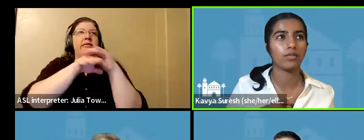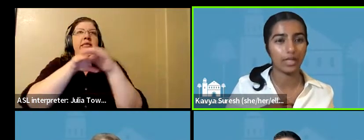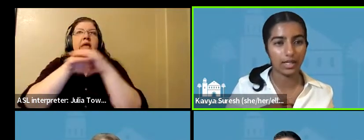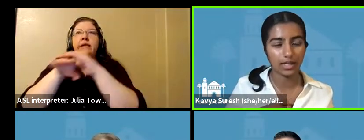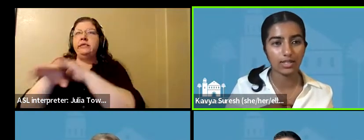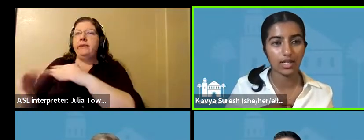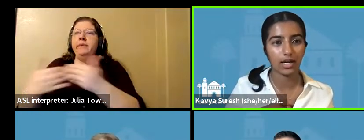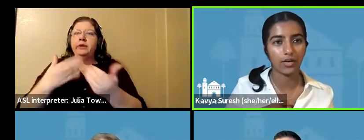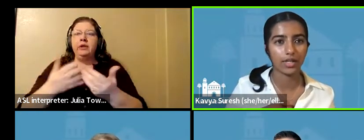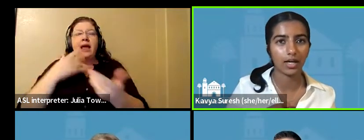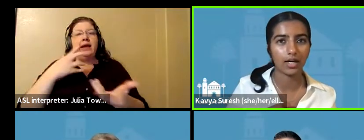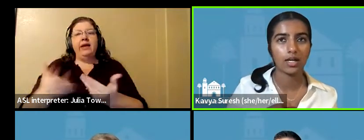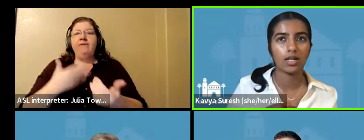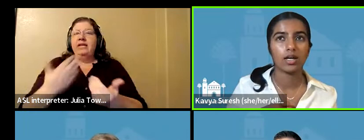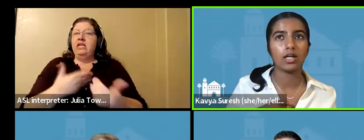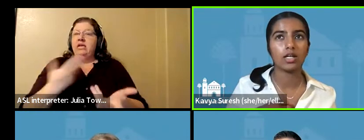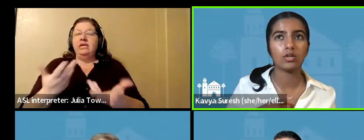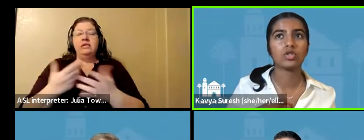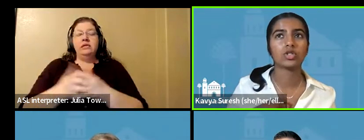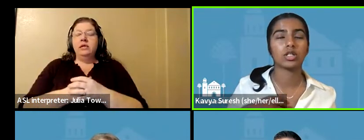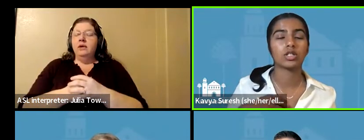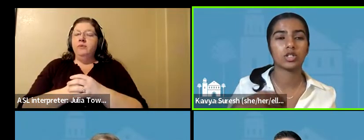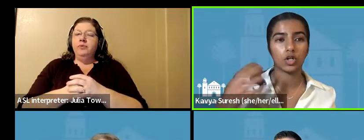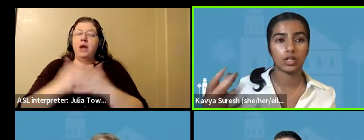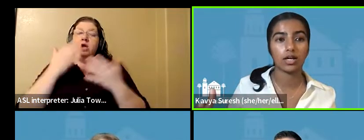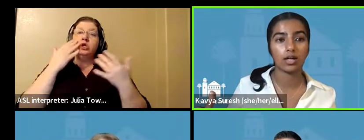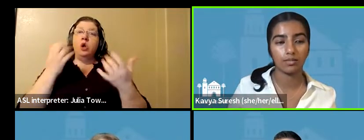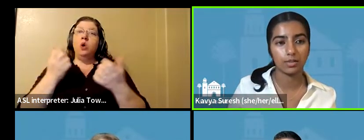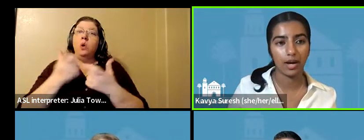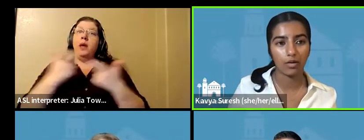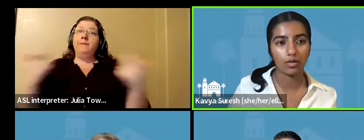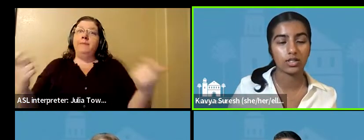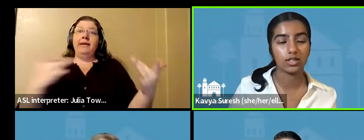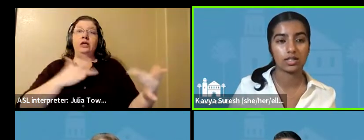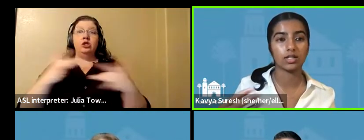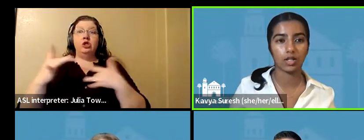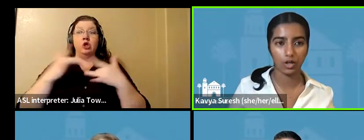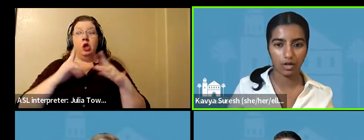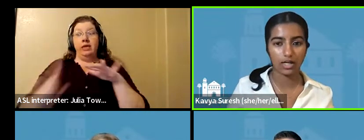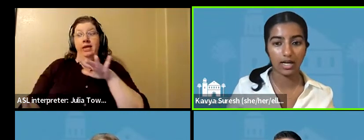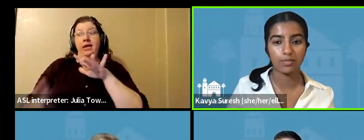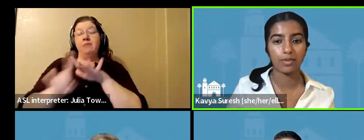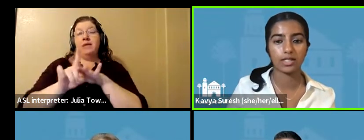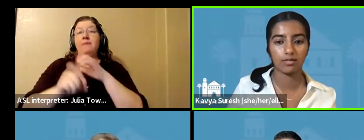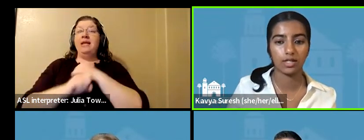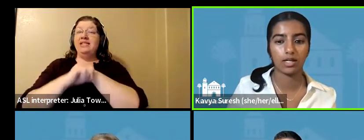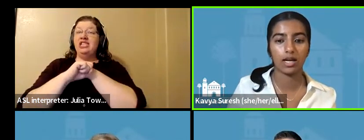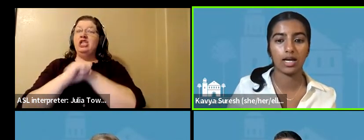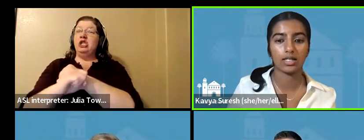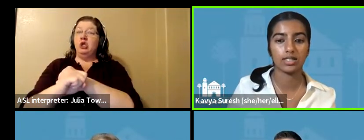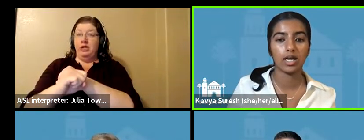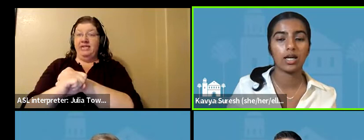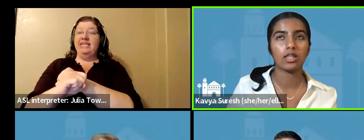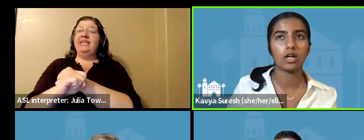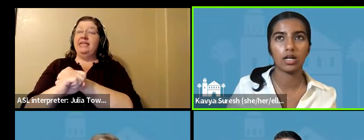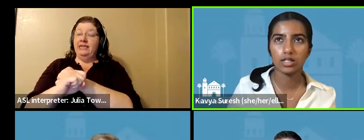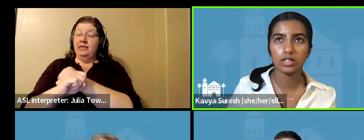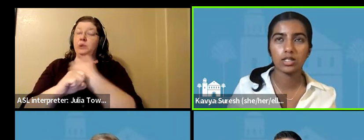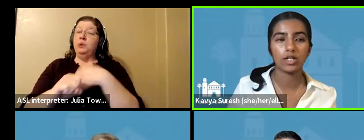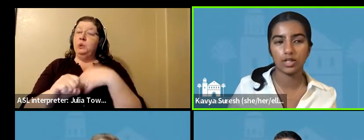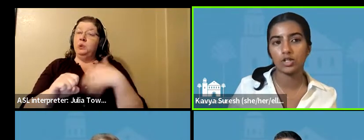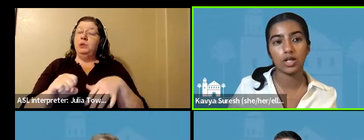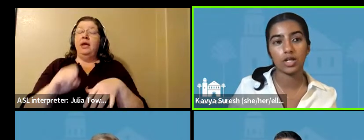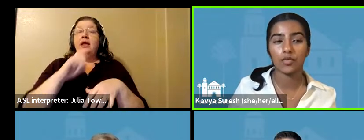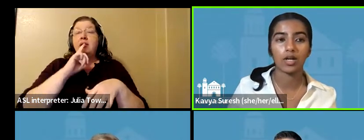so convenient. I know that a huge concern that comes about is the security aspect of it. And there